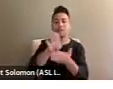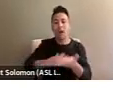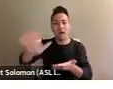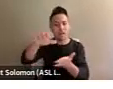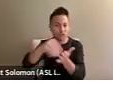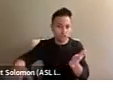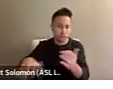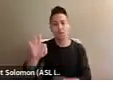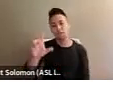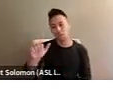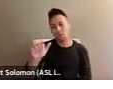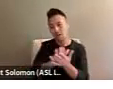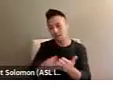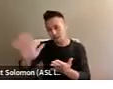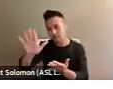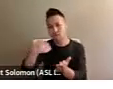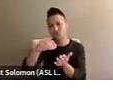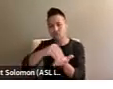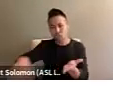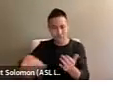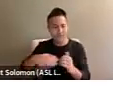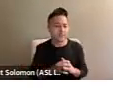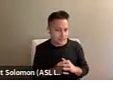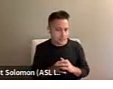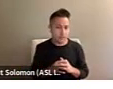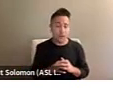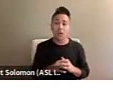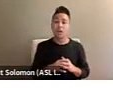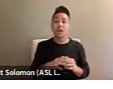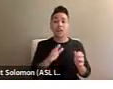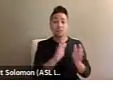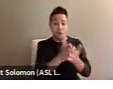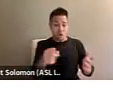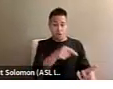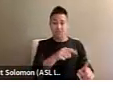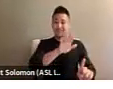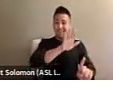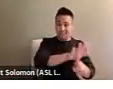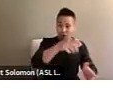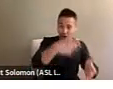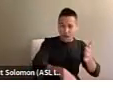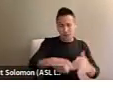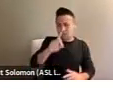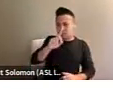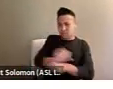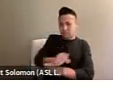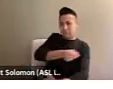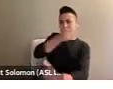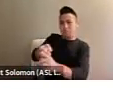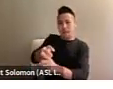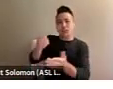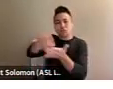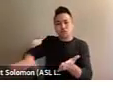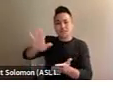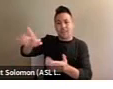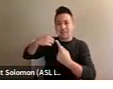students. So if textbooks and their cost impact student success, impact our students. We know